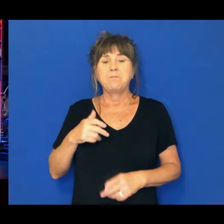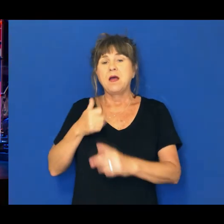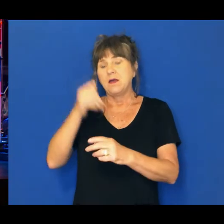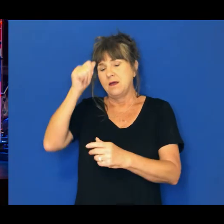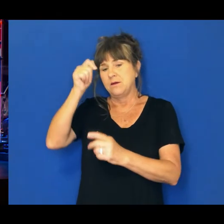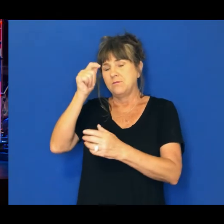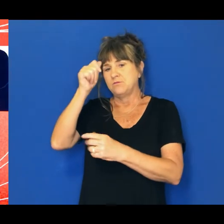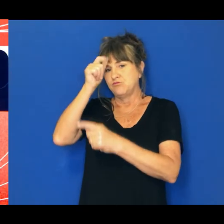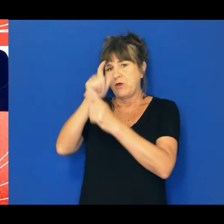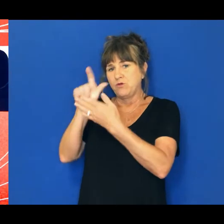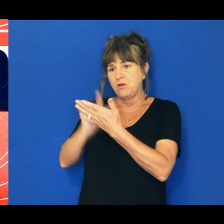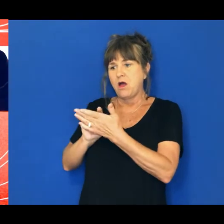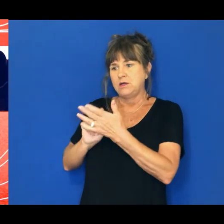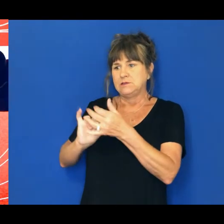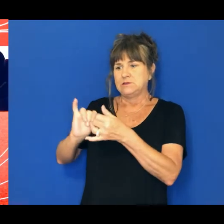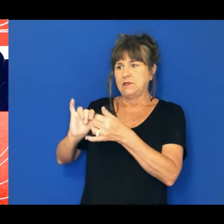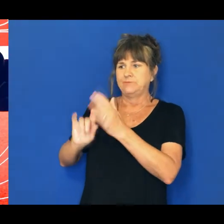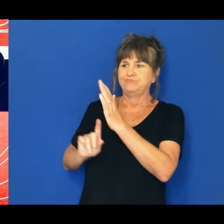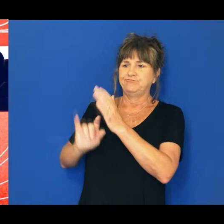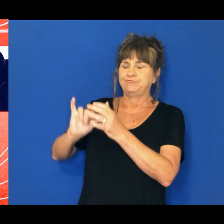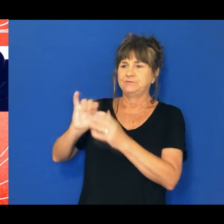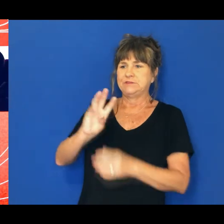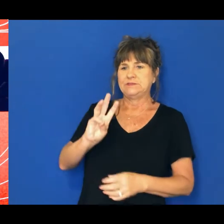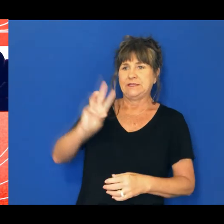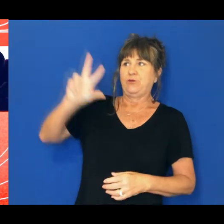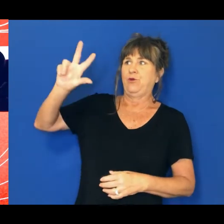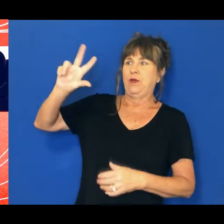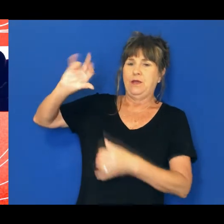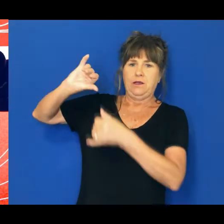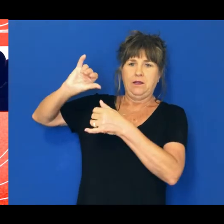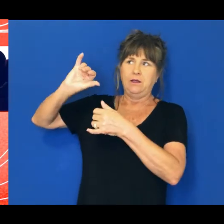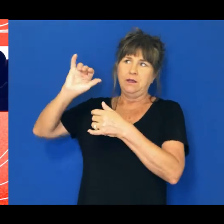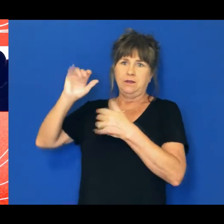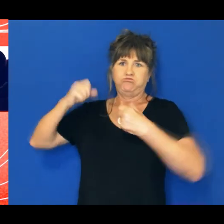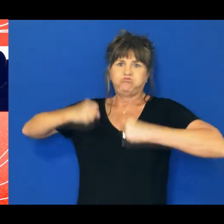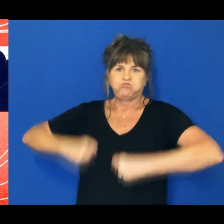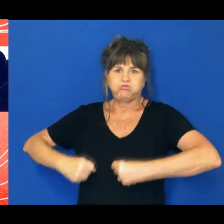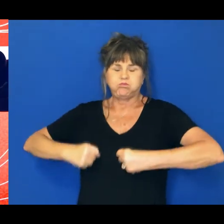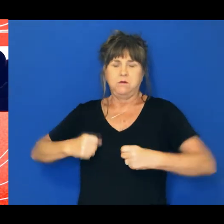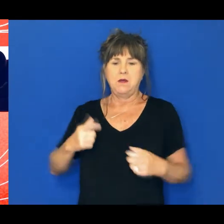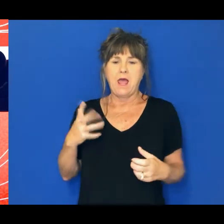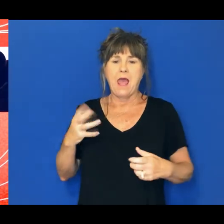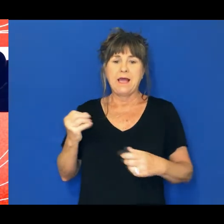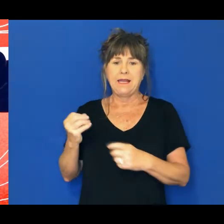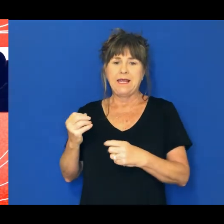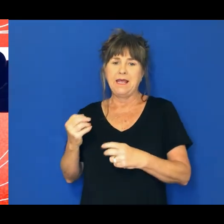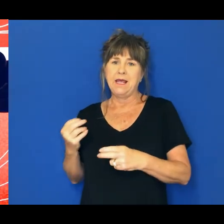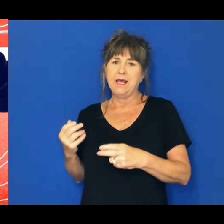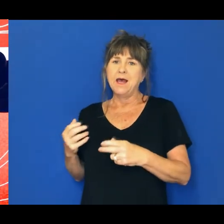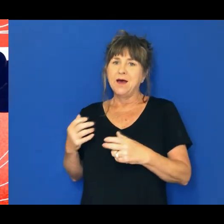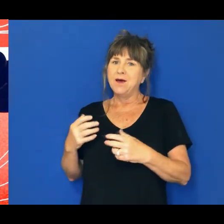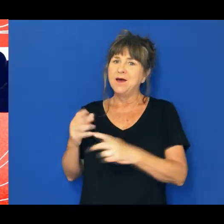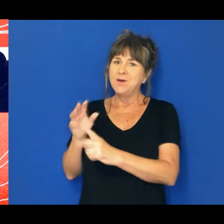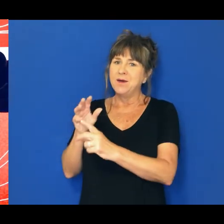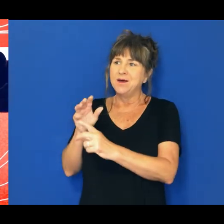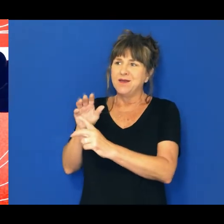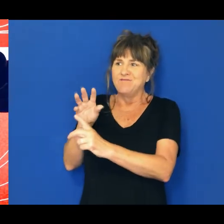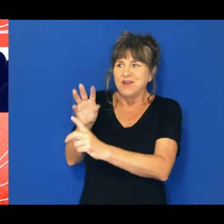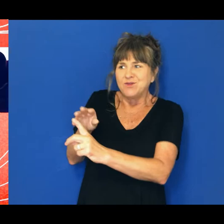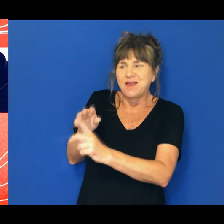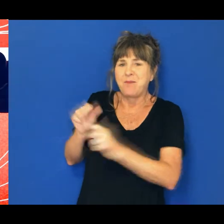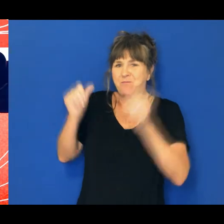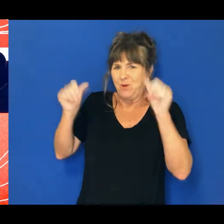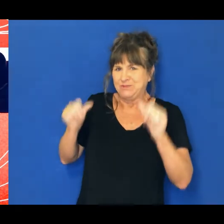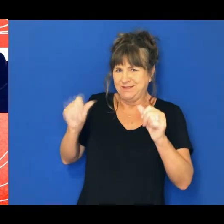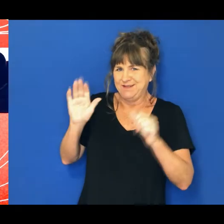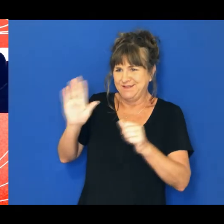a former linebacker at University of Utah, the Utes, and he did it with a 20-pound weight vest on him, and he posted the picture like, come on,